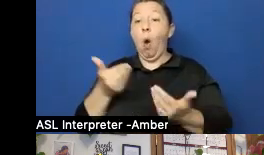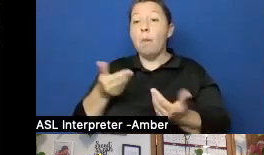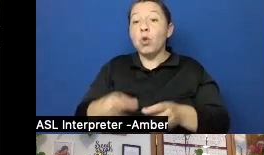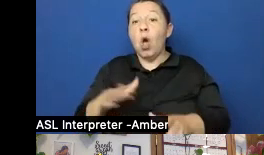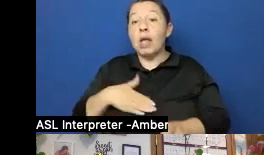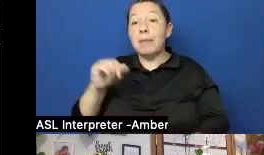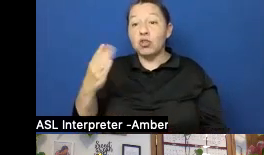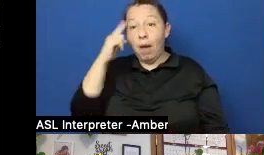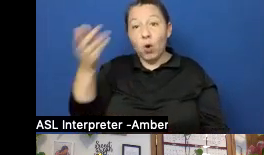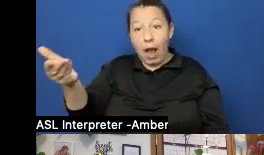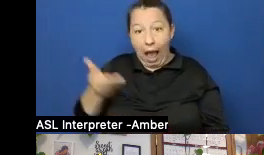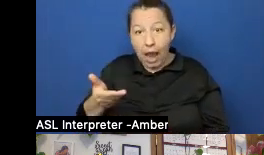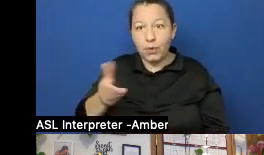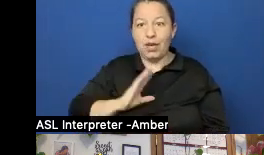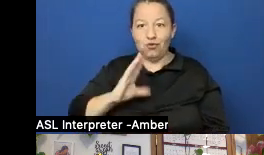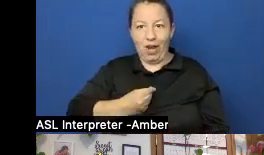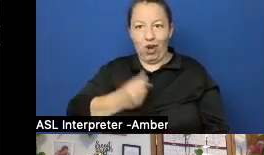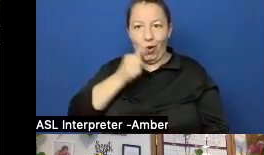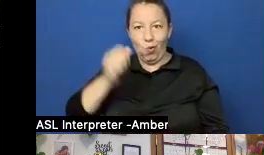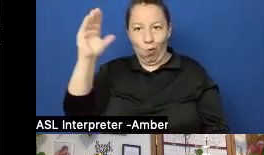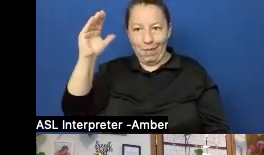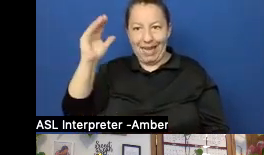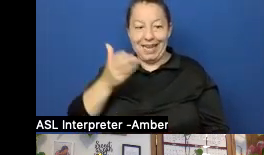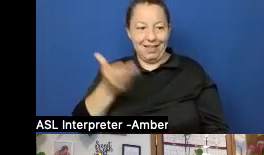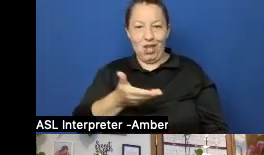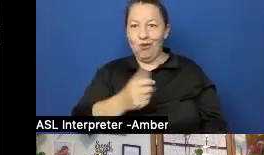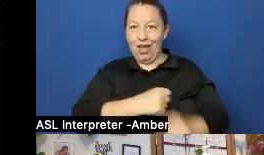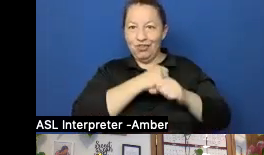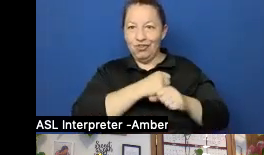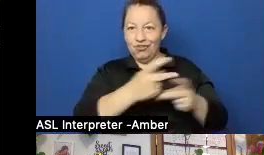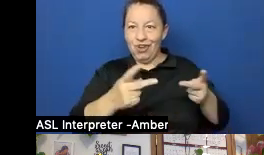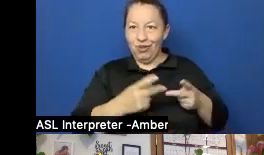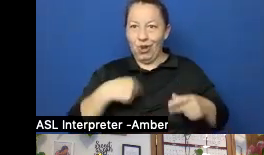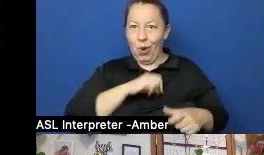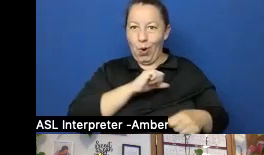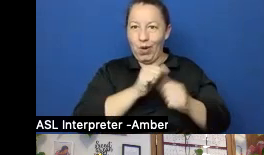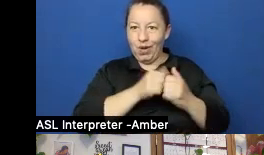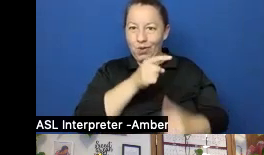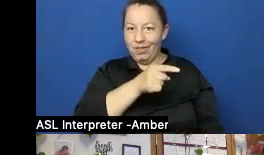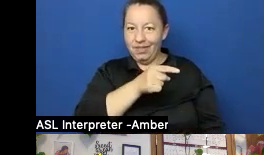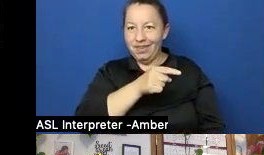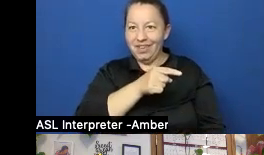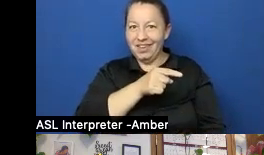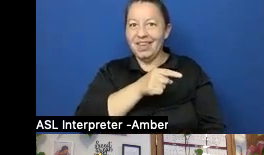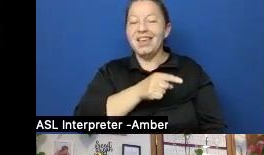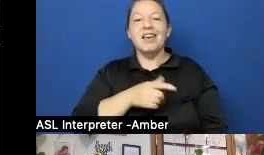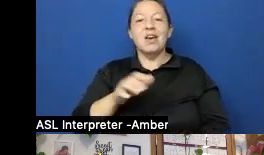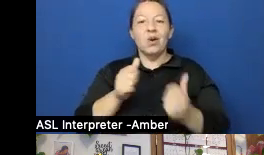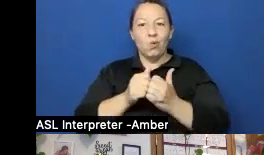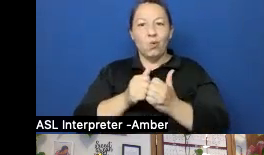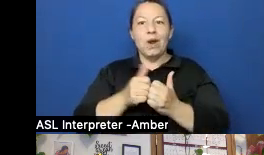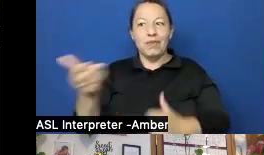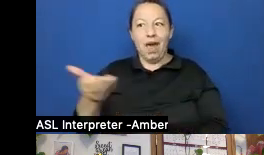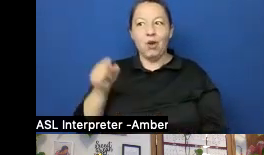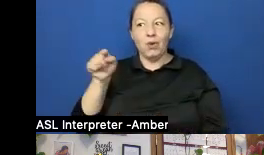a transgendered woman at the shelter we were working at. And with hiring